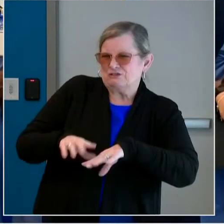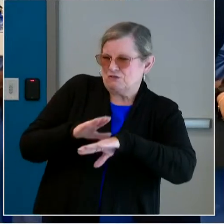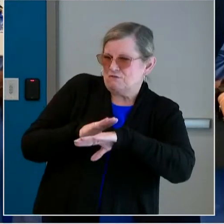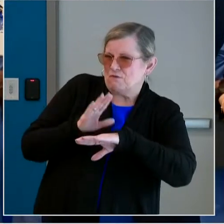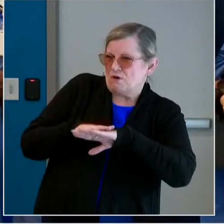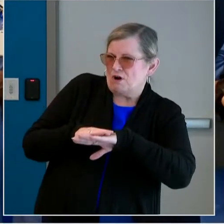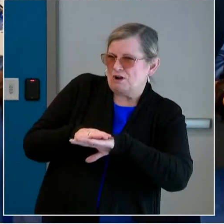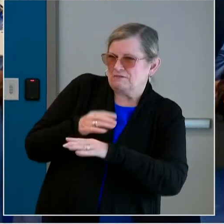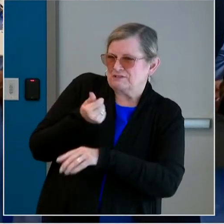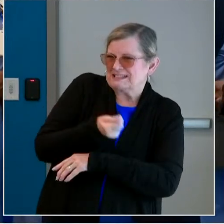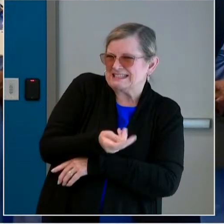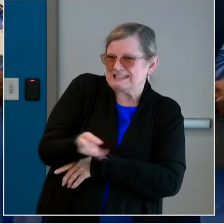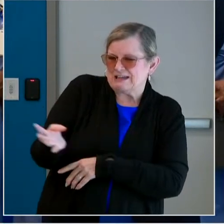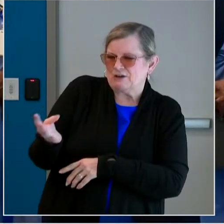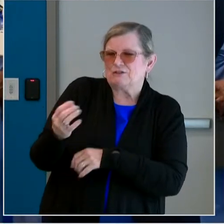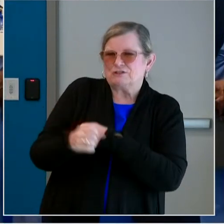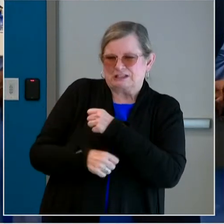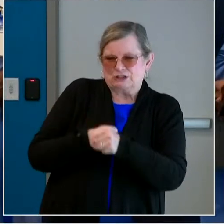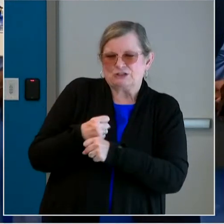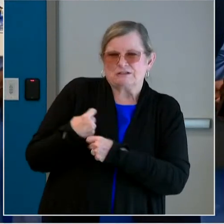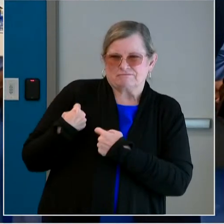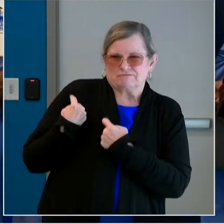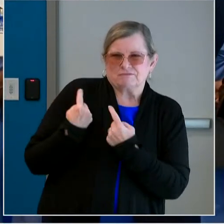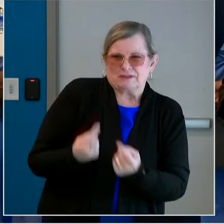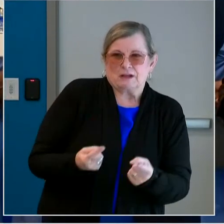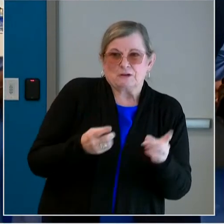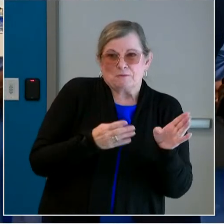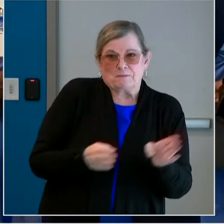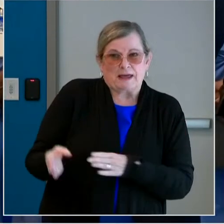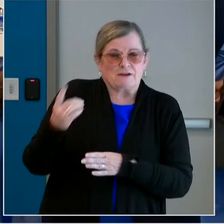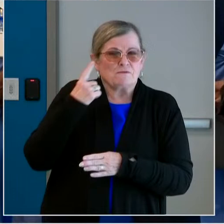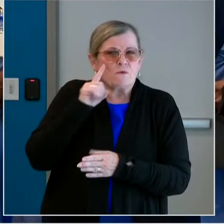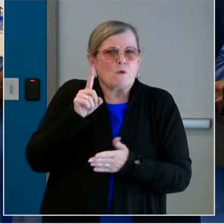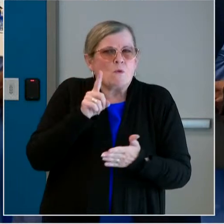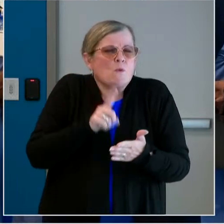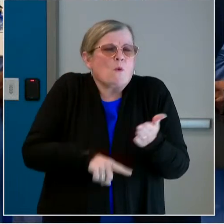to plan for what ultimately might happen.